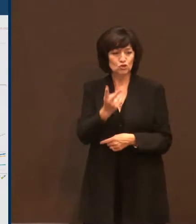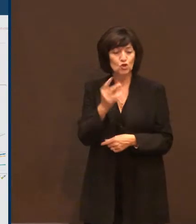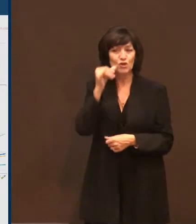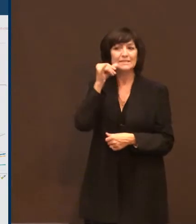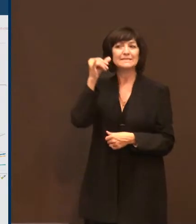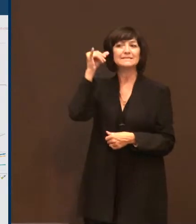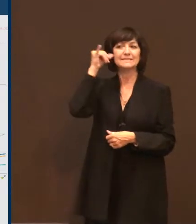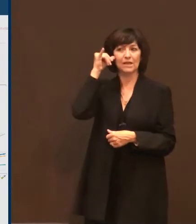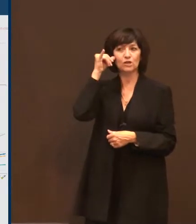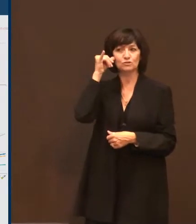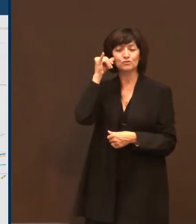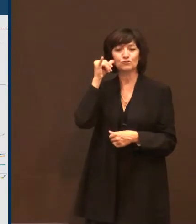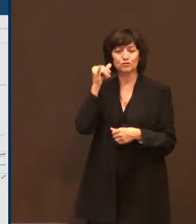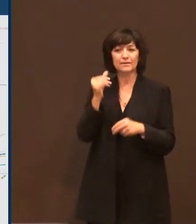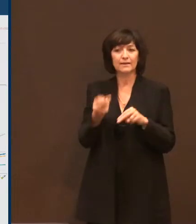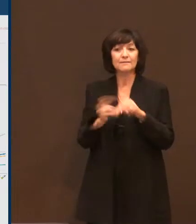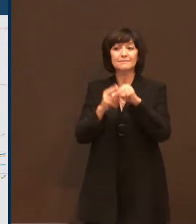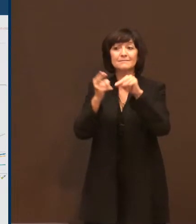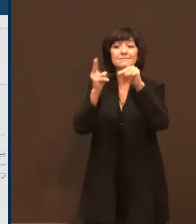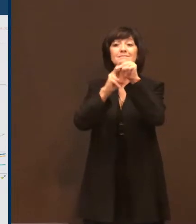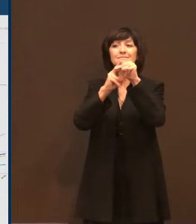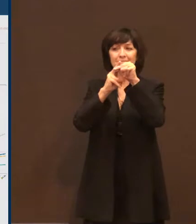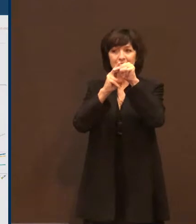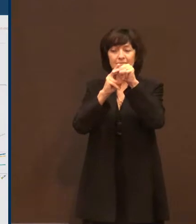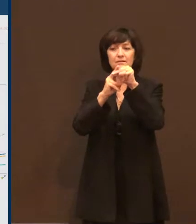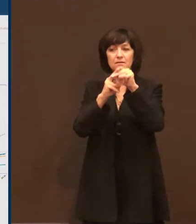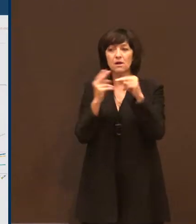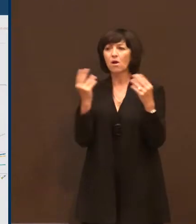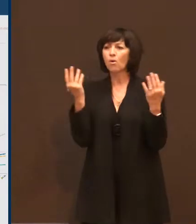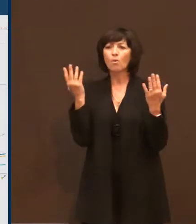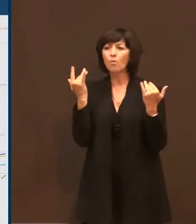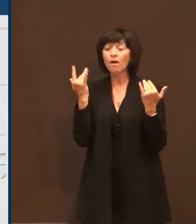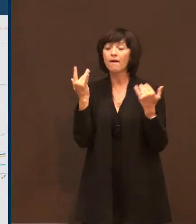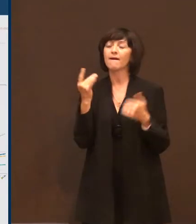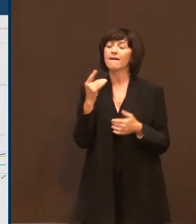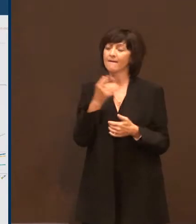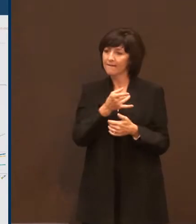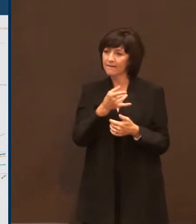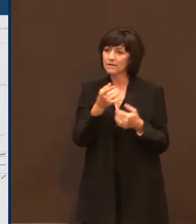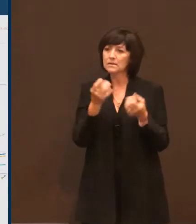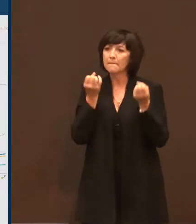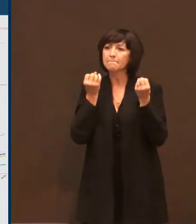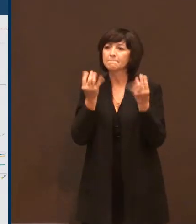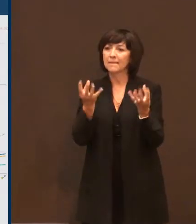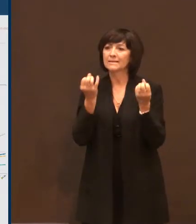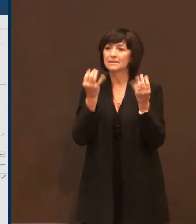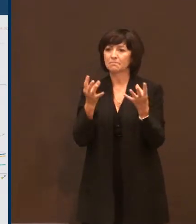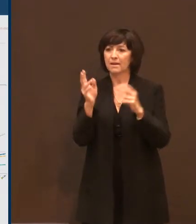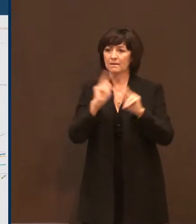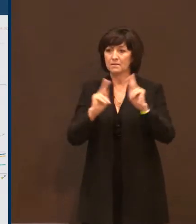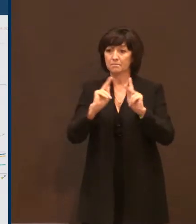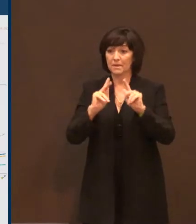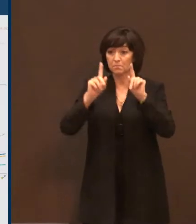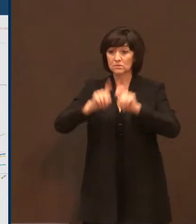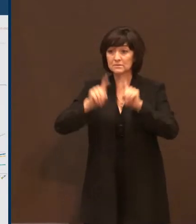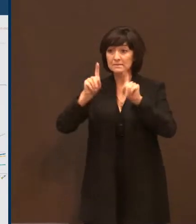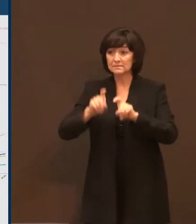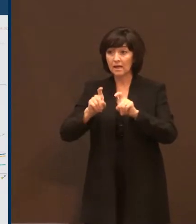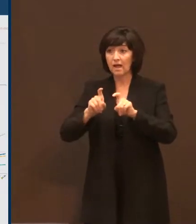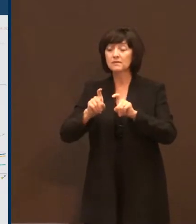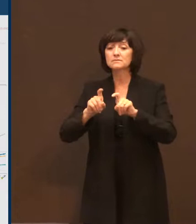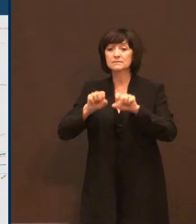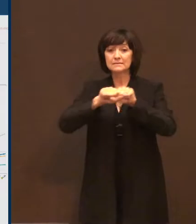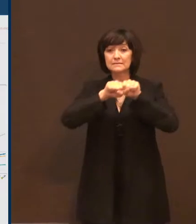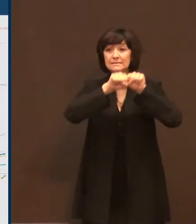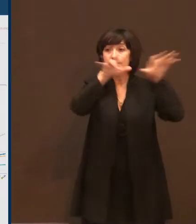but that was because we had so many test results turned in, several thousand from a few